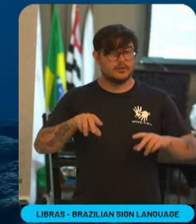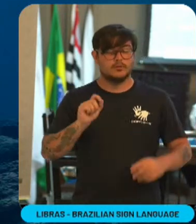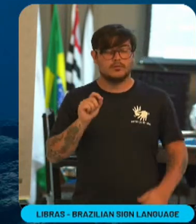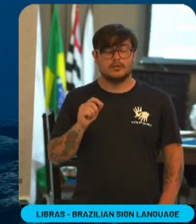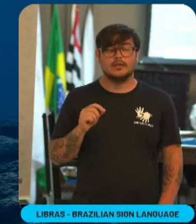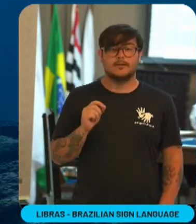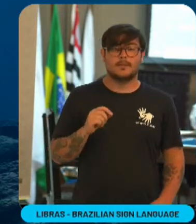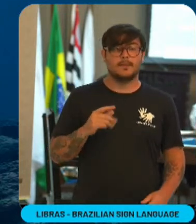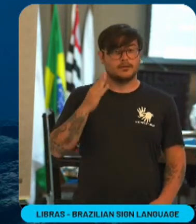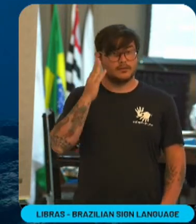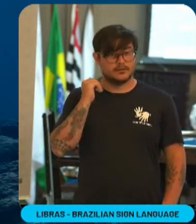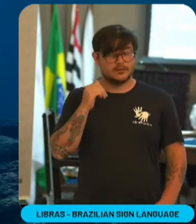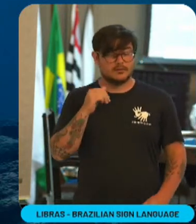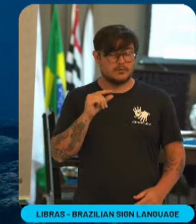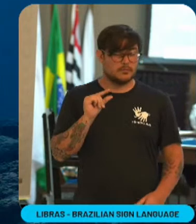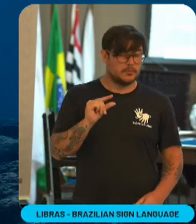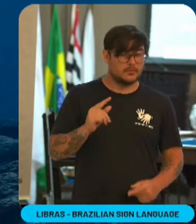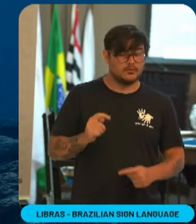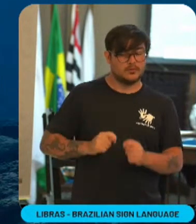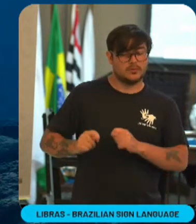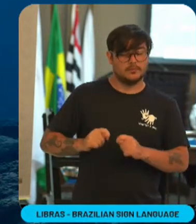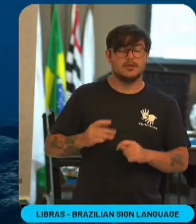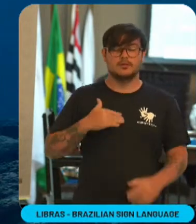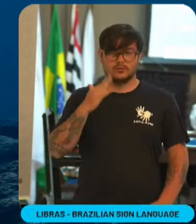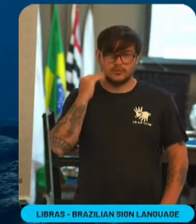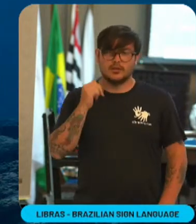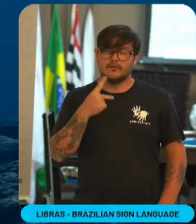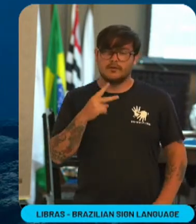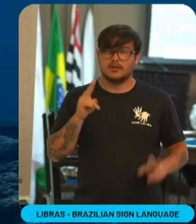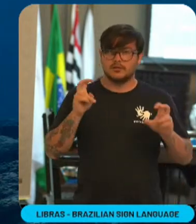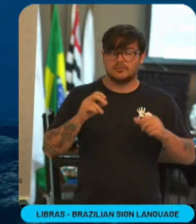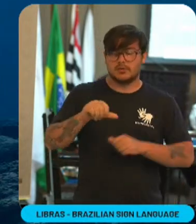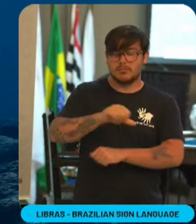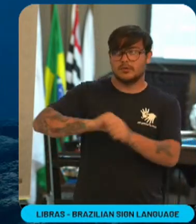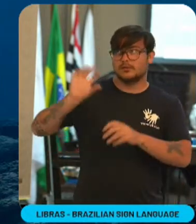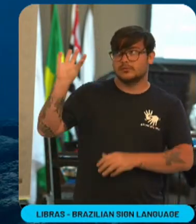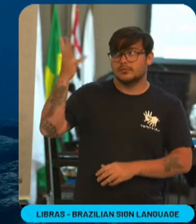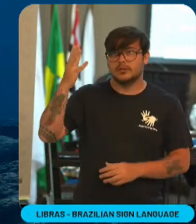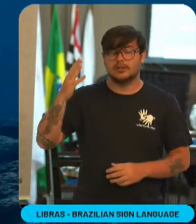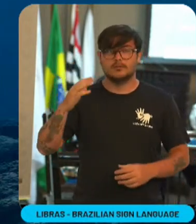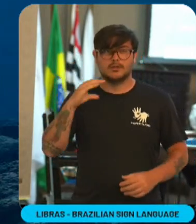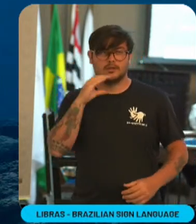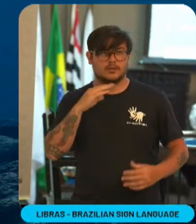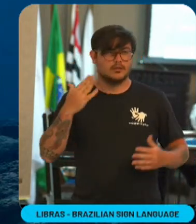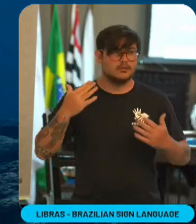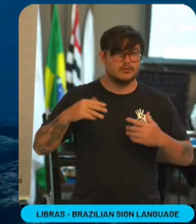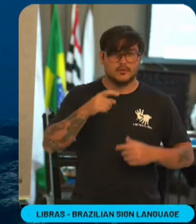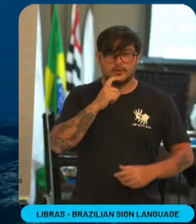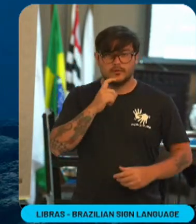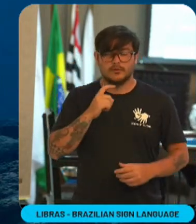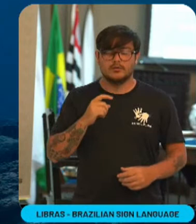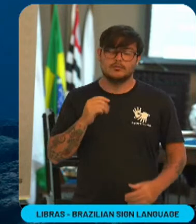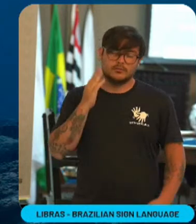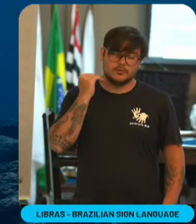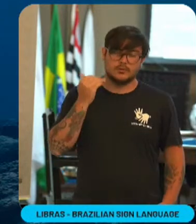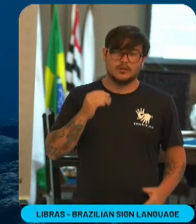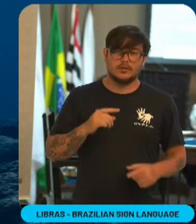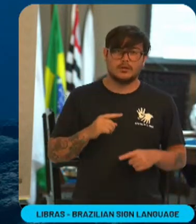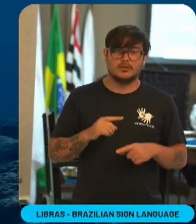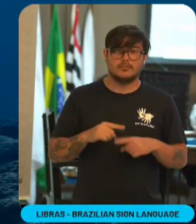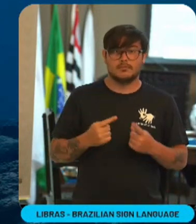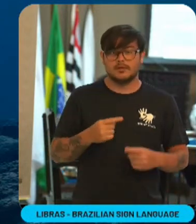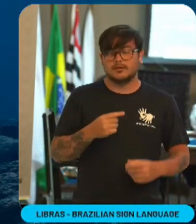eclectic debate. I do not know how to talk about economy. I just know how to talk